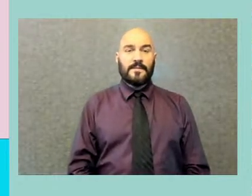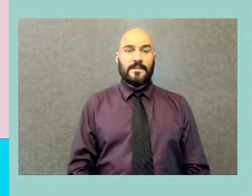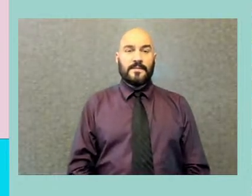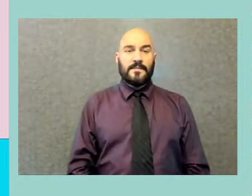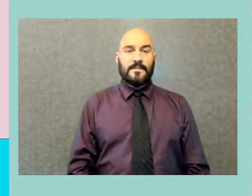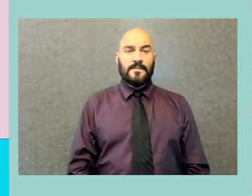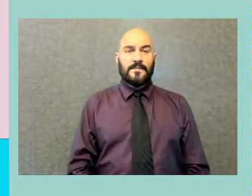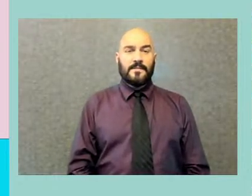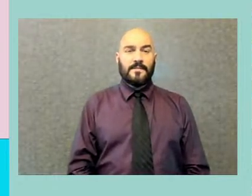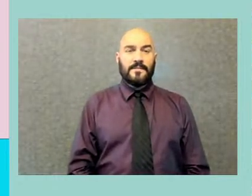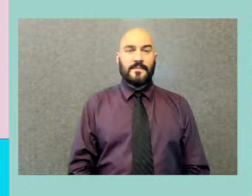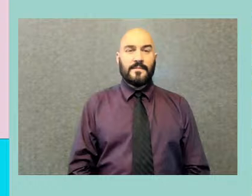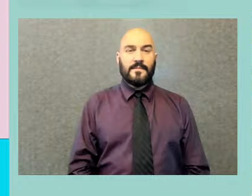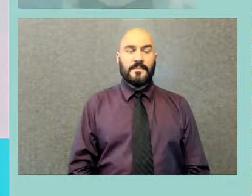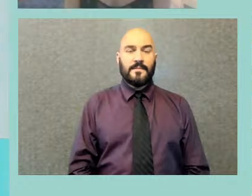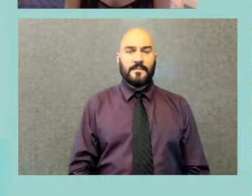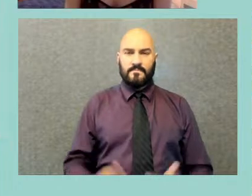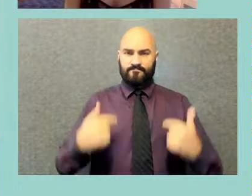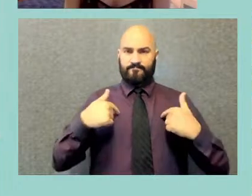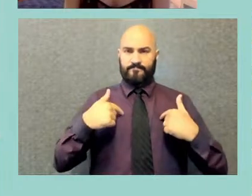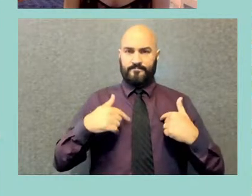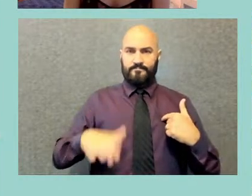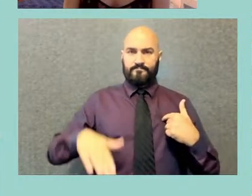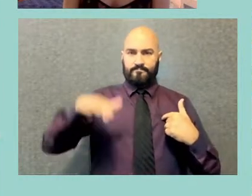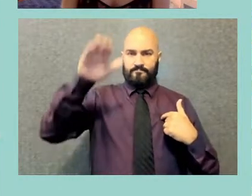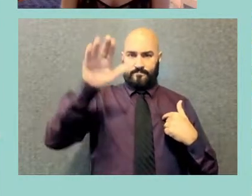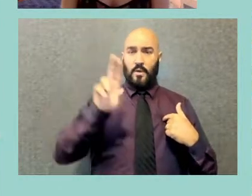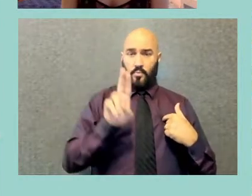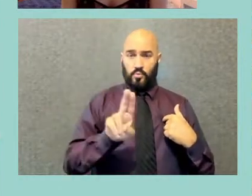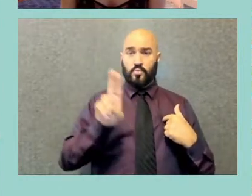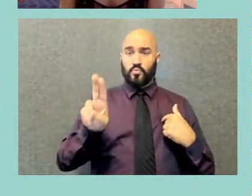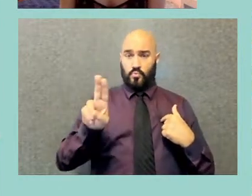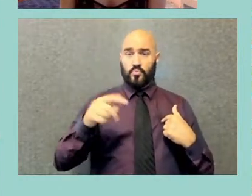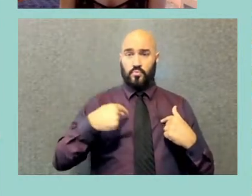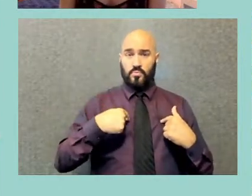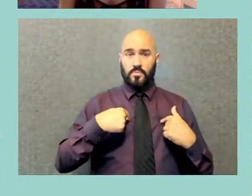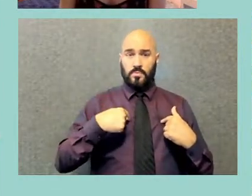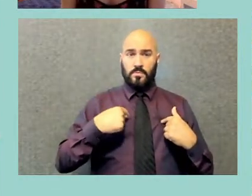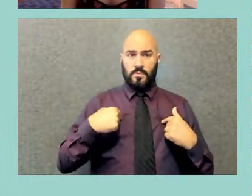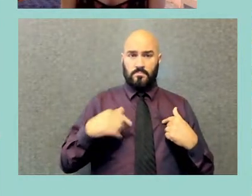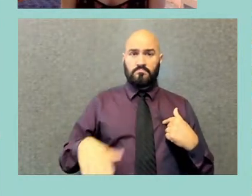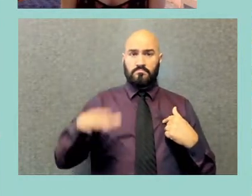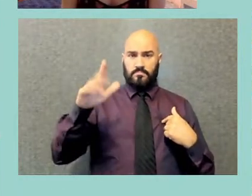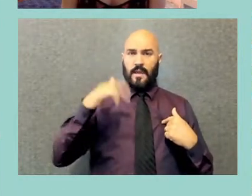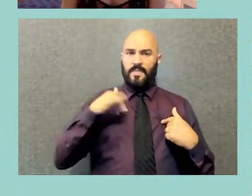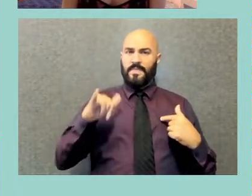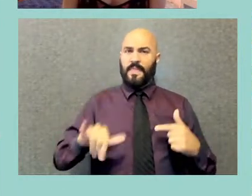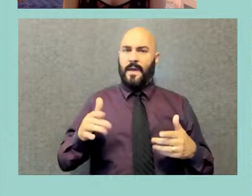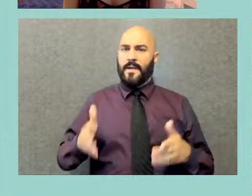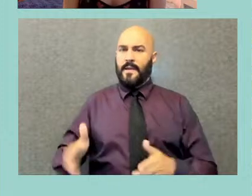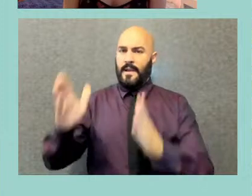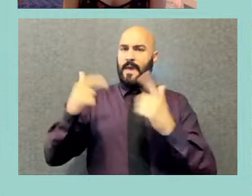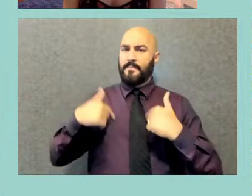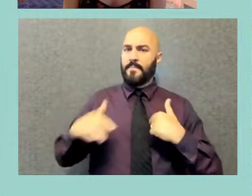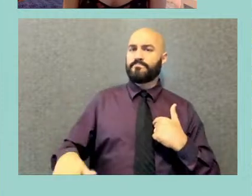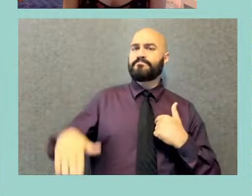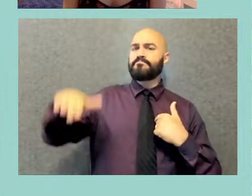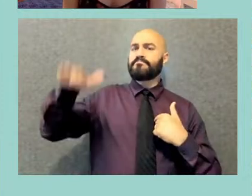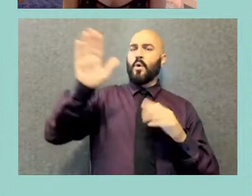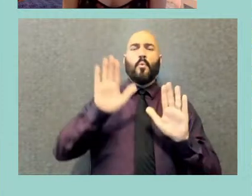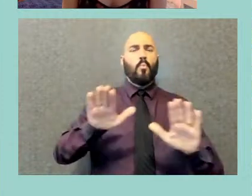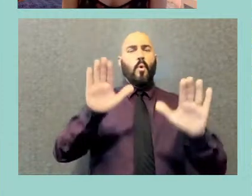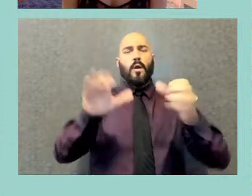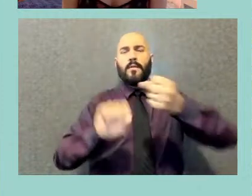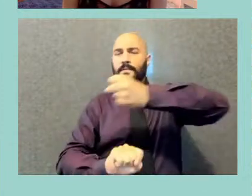I grew up Unitarian Universalist, which allowed me a wonderful and strong foundation to grow as a person.